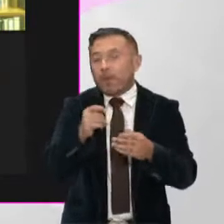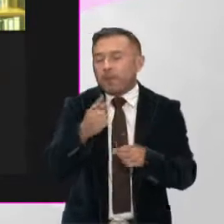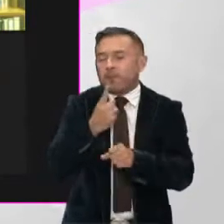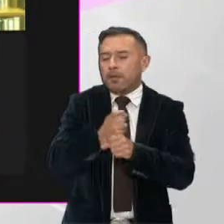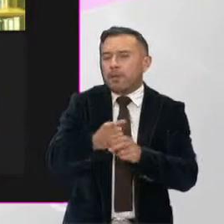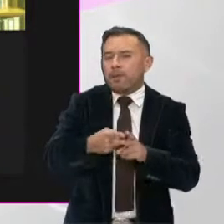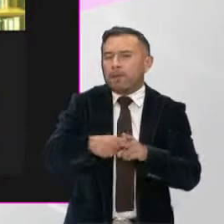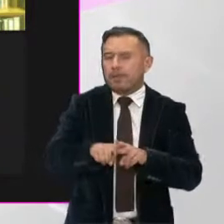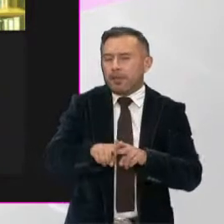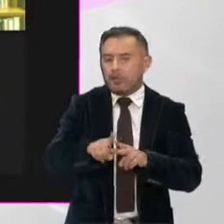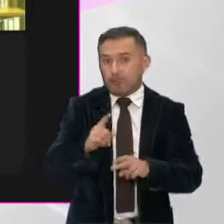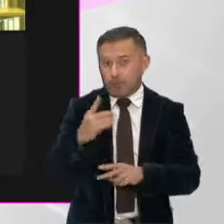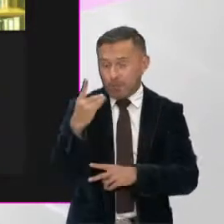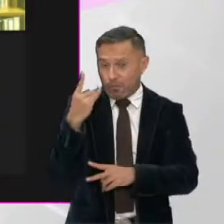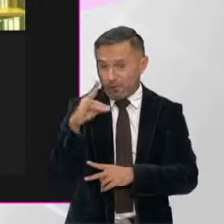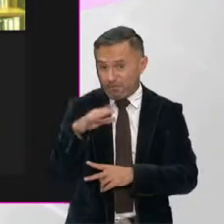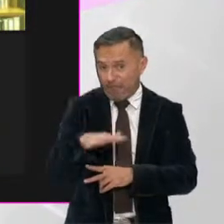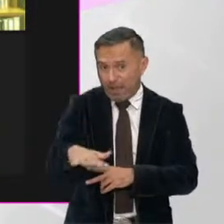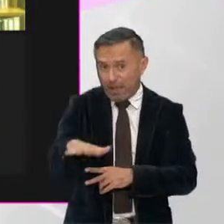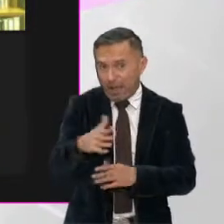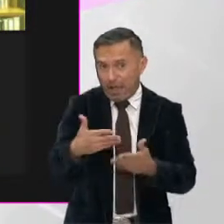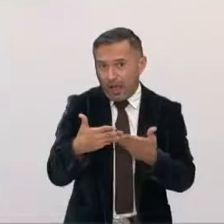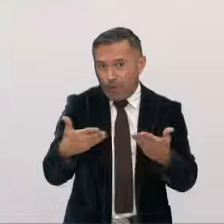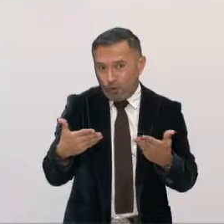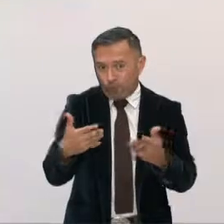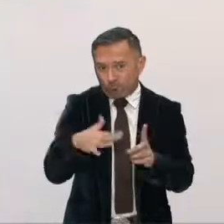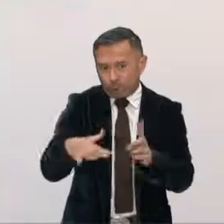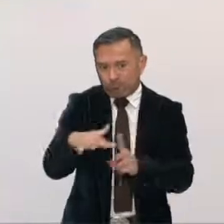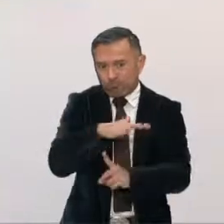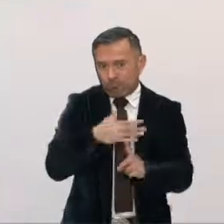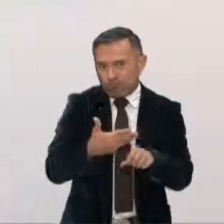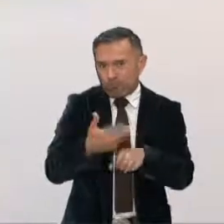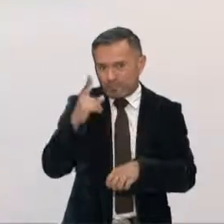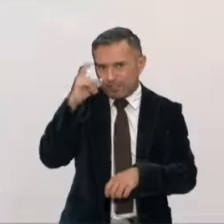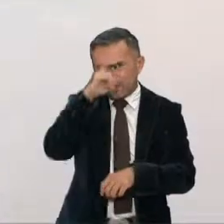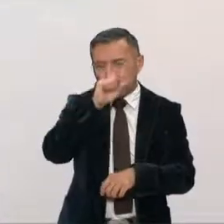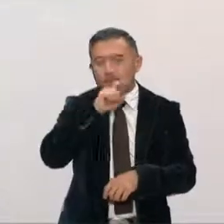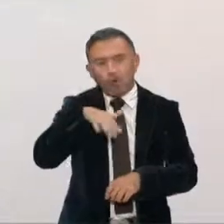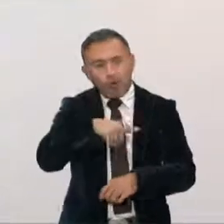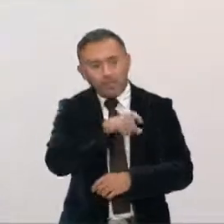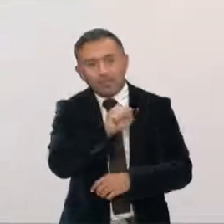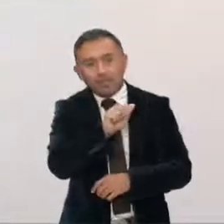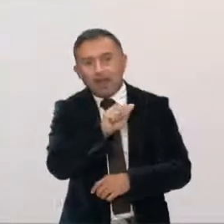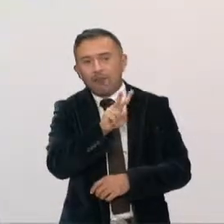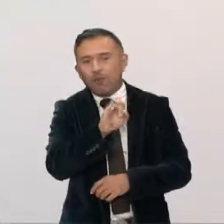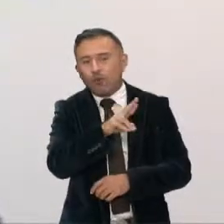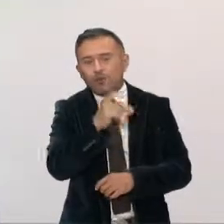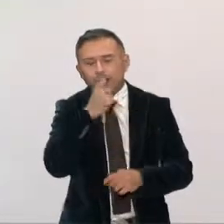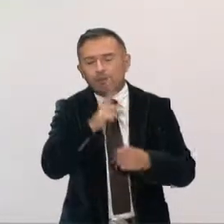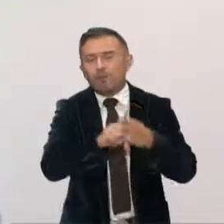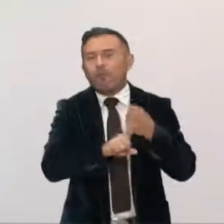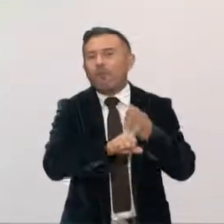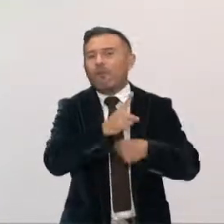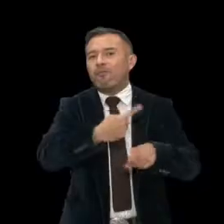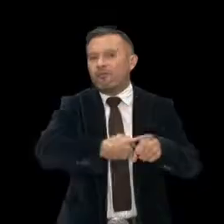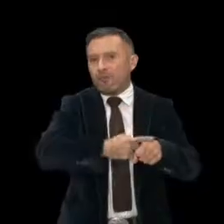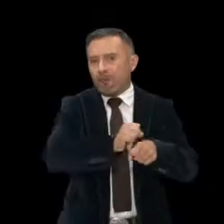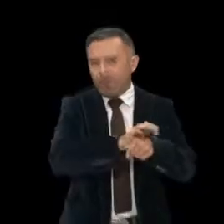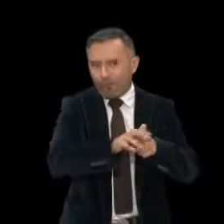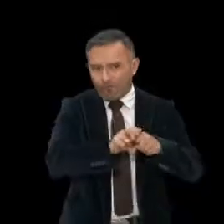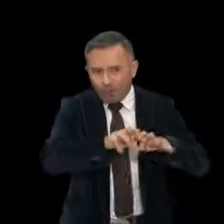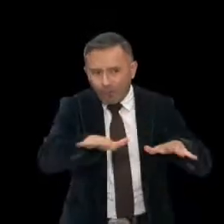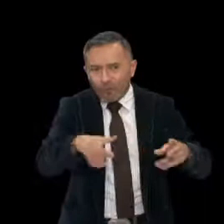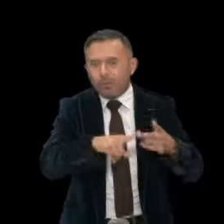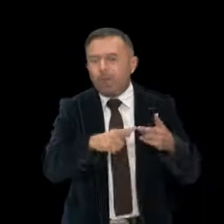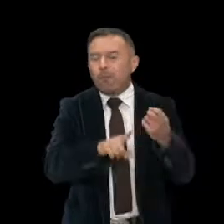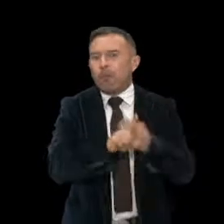I would like to say first is that Bolivia has a very complex, is facing a complex scenario, as Salvador said, because of the